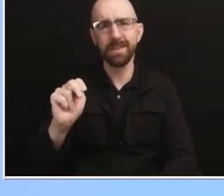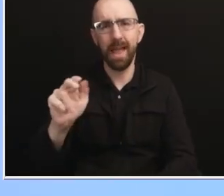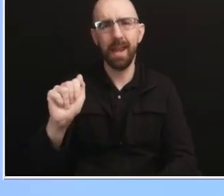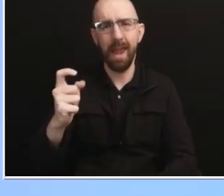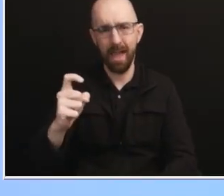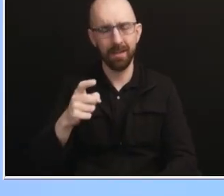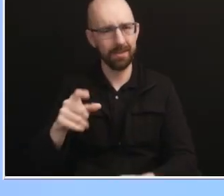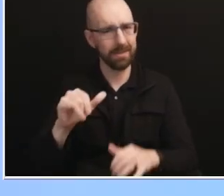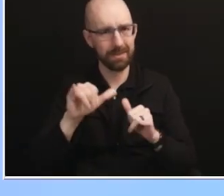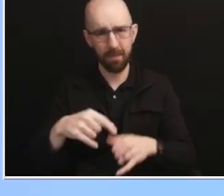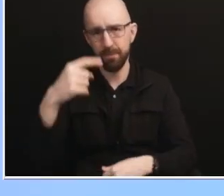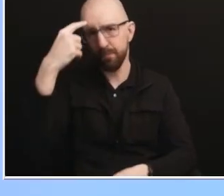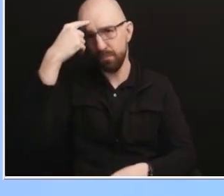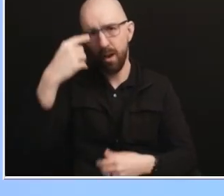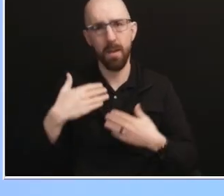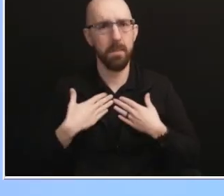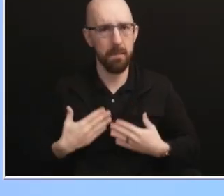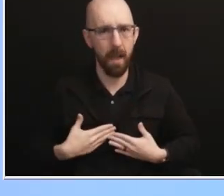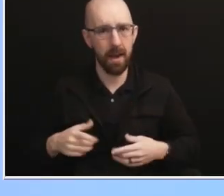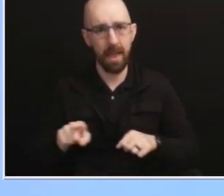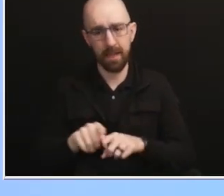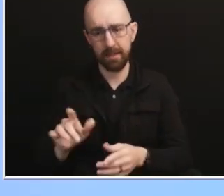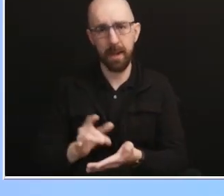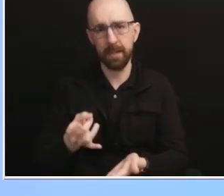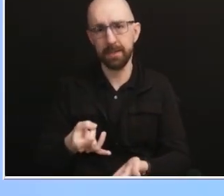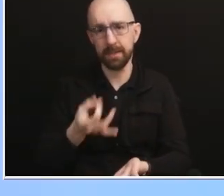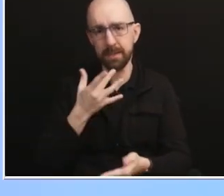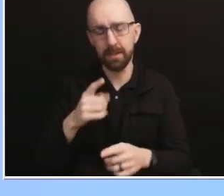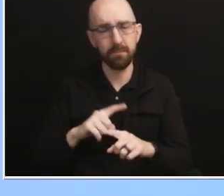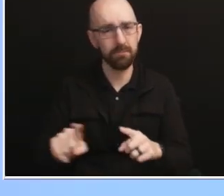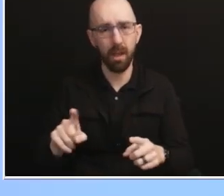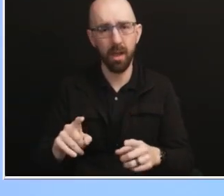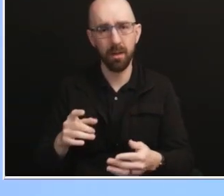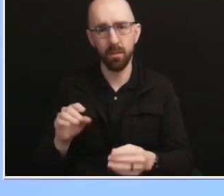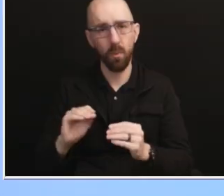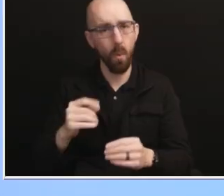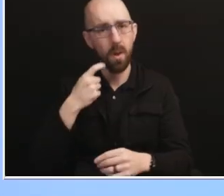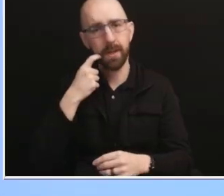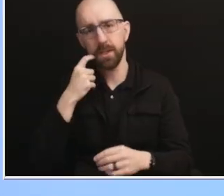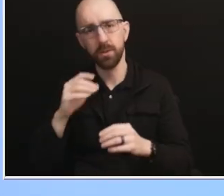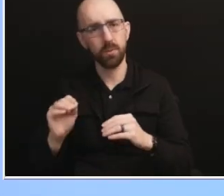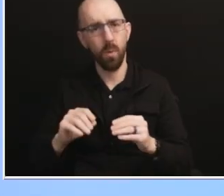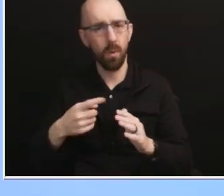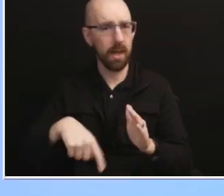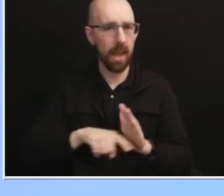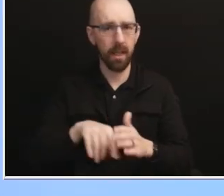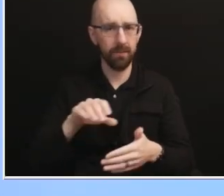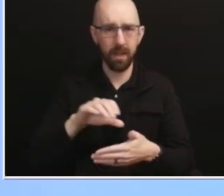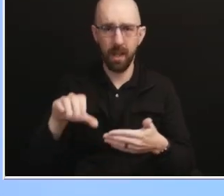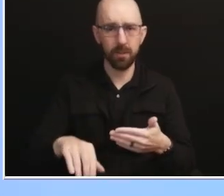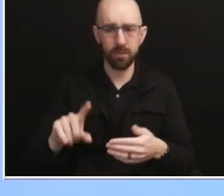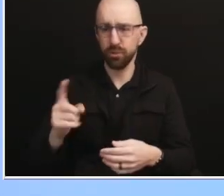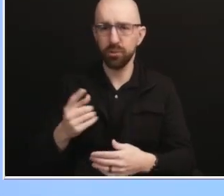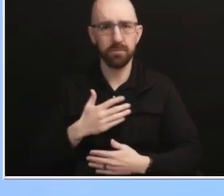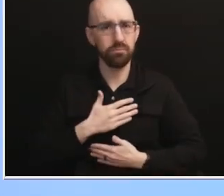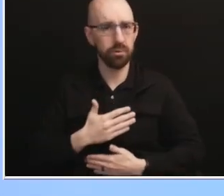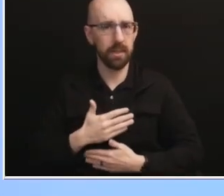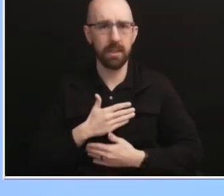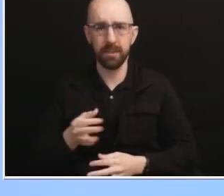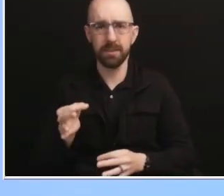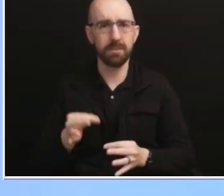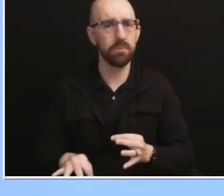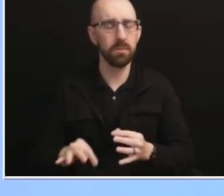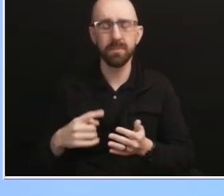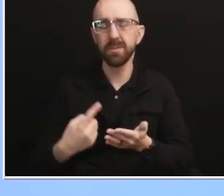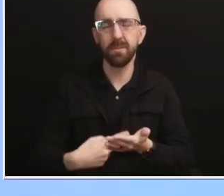and our body as a medication, but it's not addictive and it doesn't have any negative consequences. But sometimes